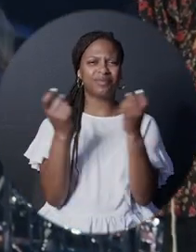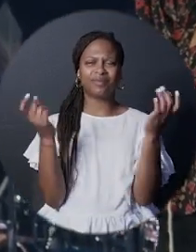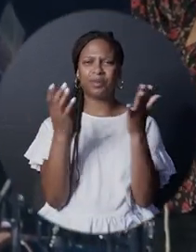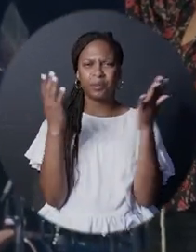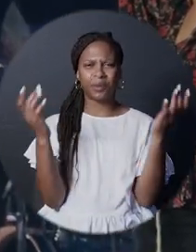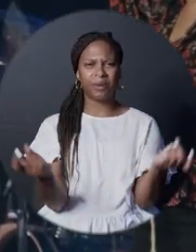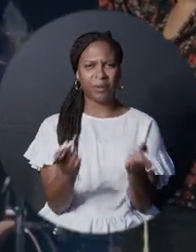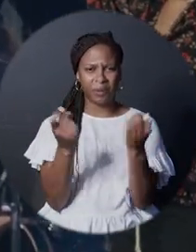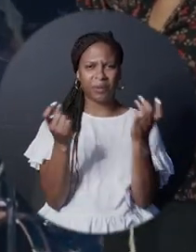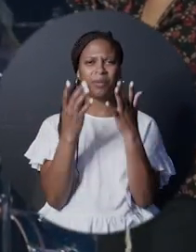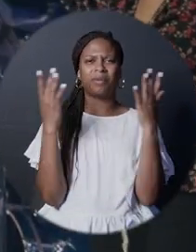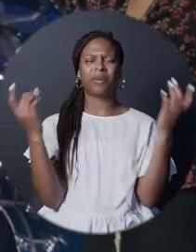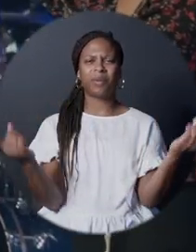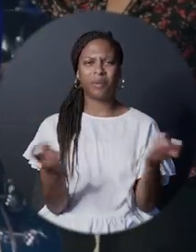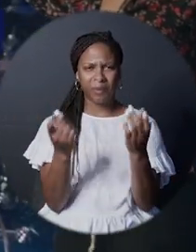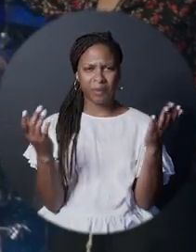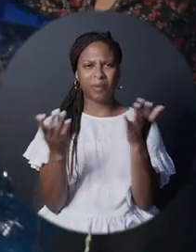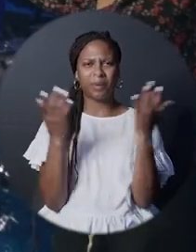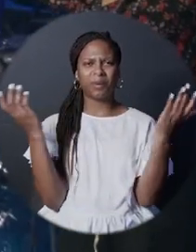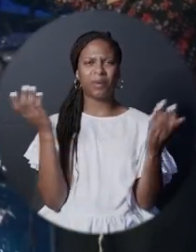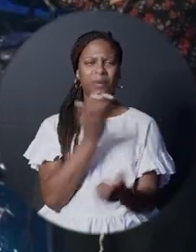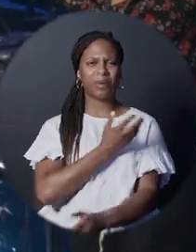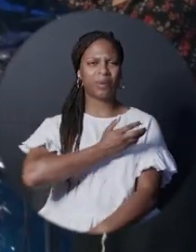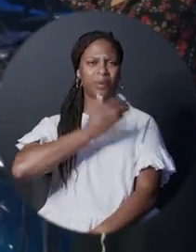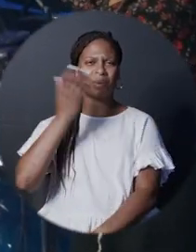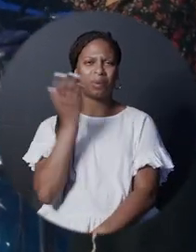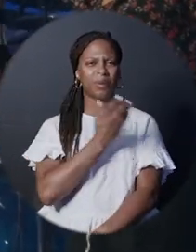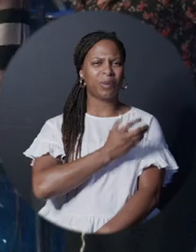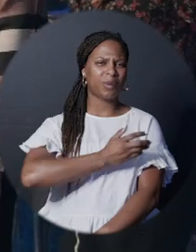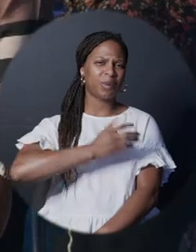Oh. Hallelujah. Hallelujah. Hallelujah. Hallelujah.